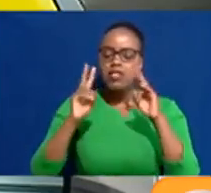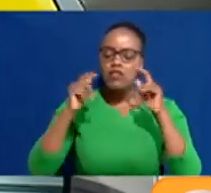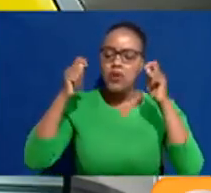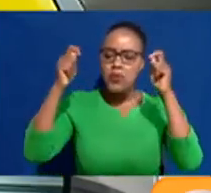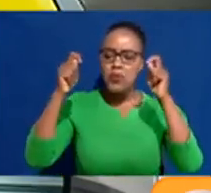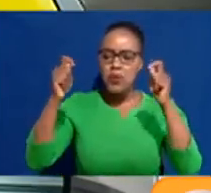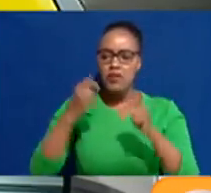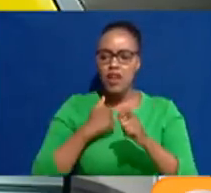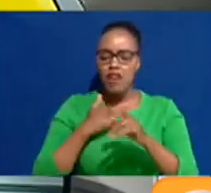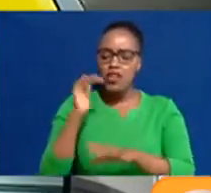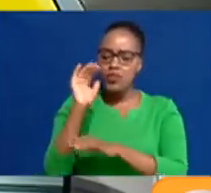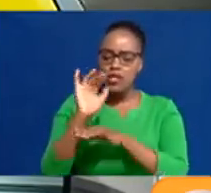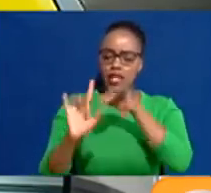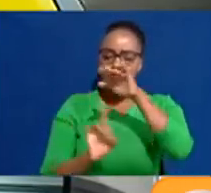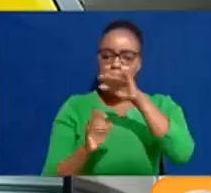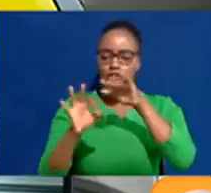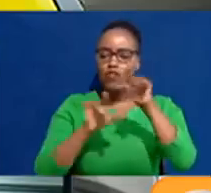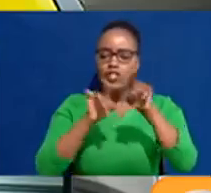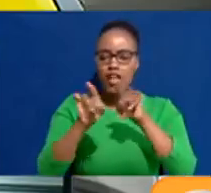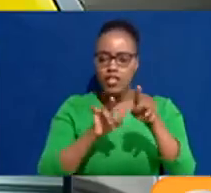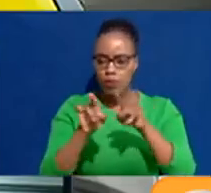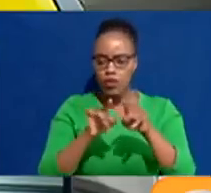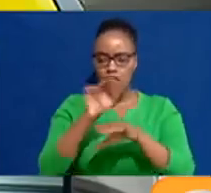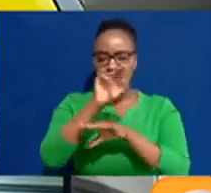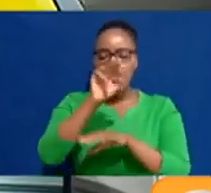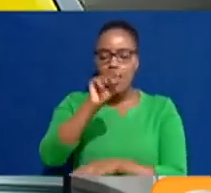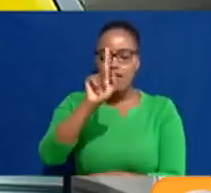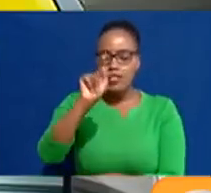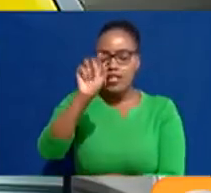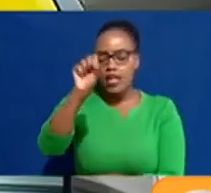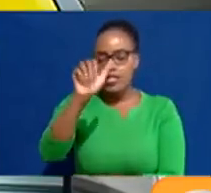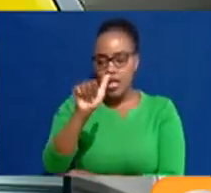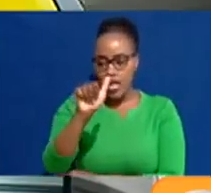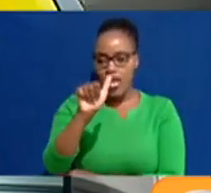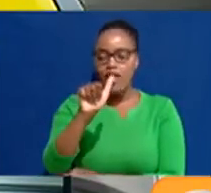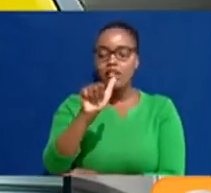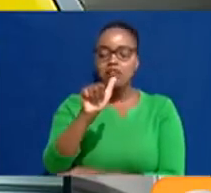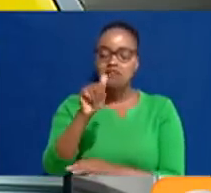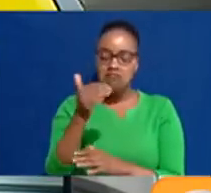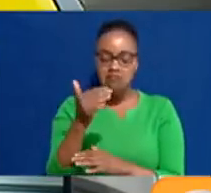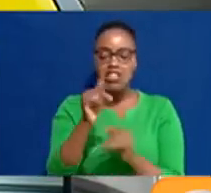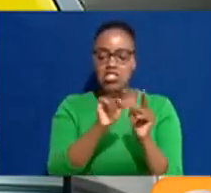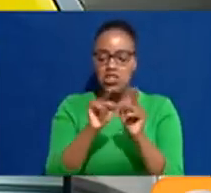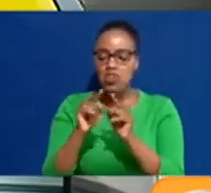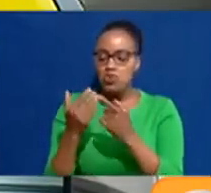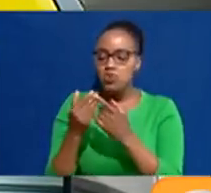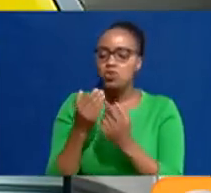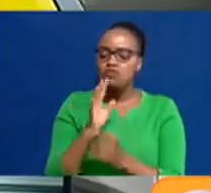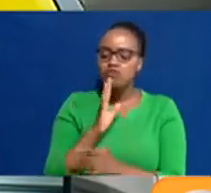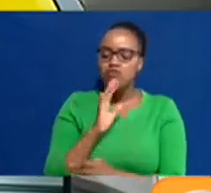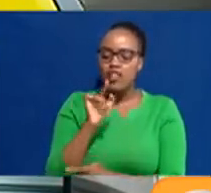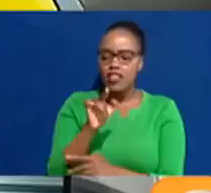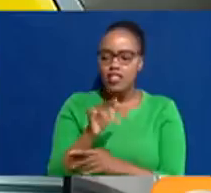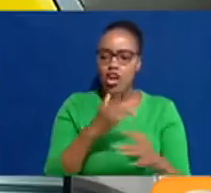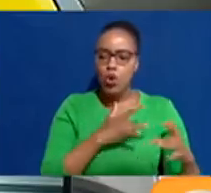in a bid to petition the Ministry of Transport and the National Transport and Safety Authority, NTSA, to address their